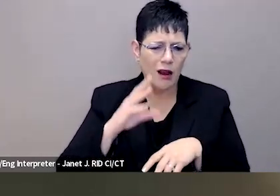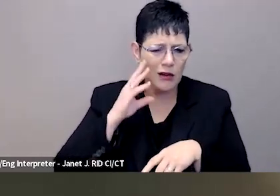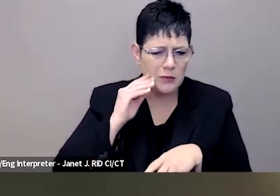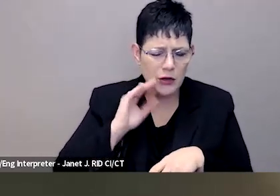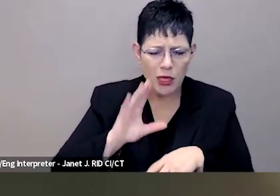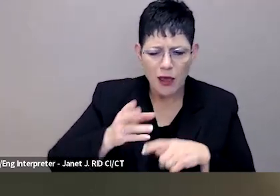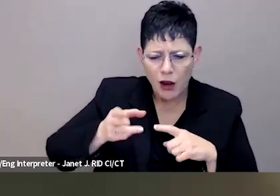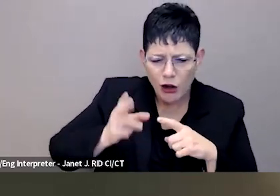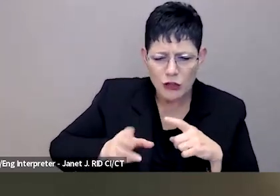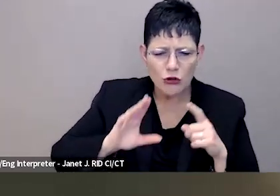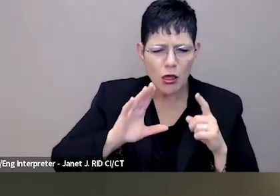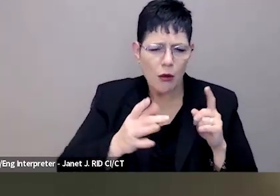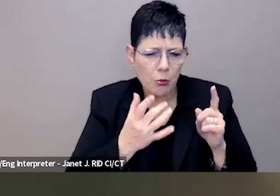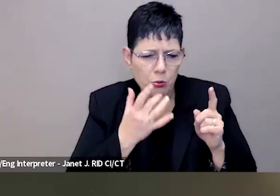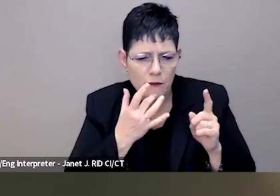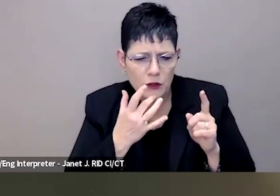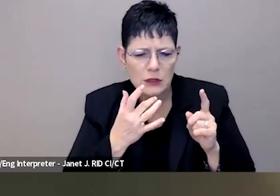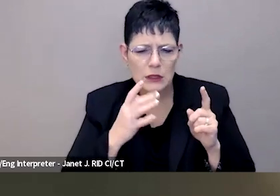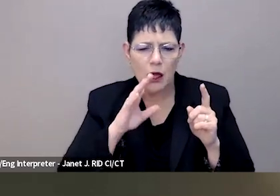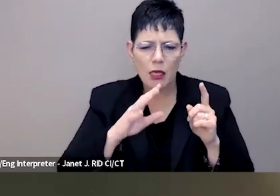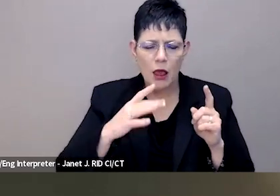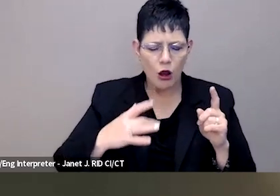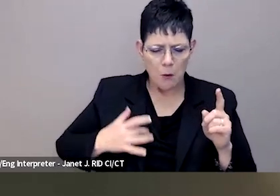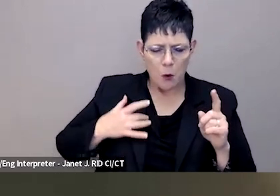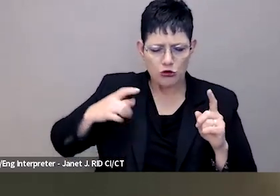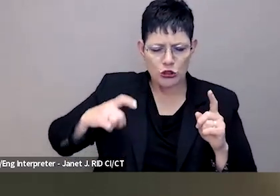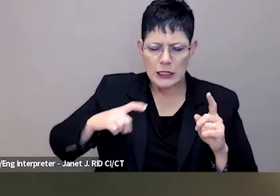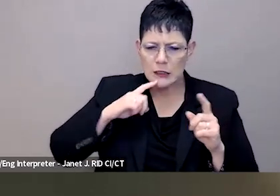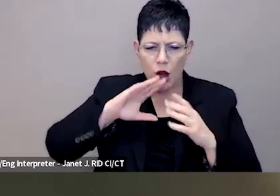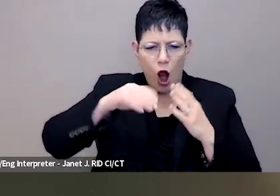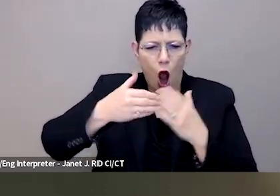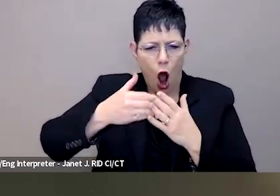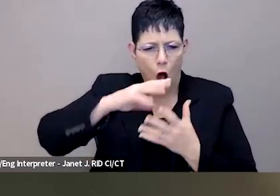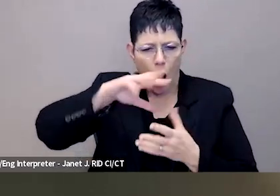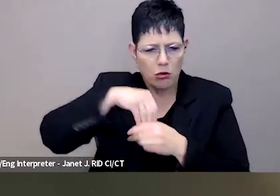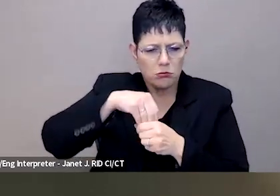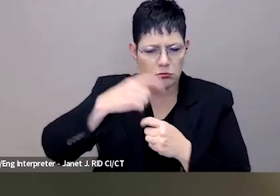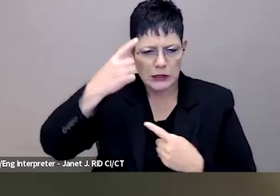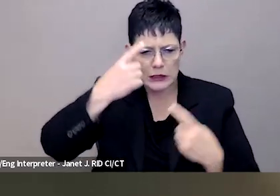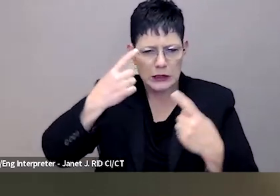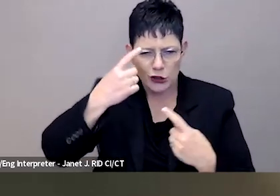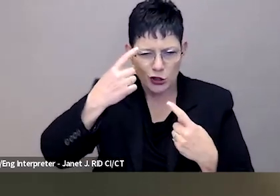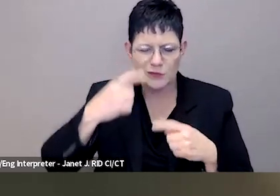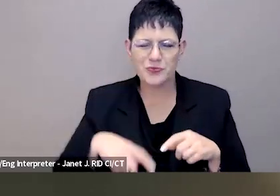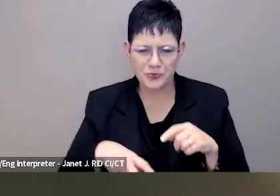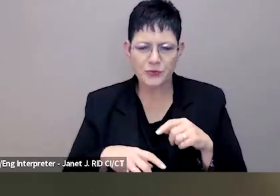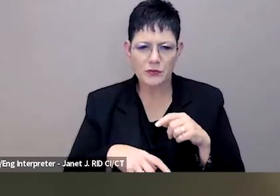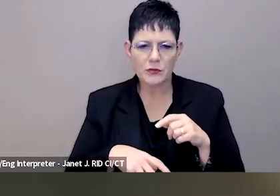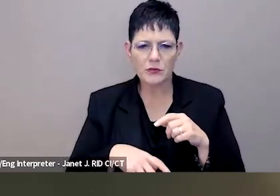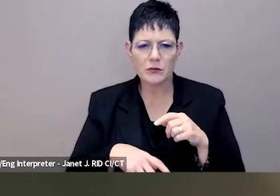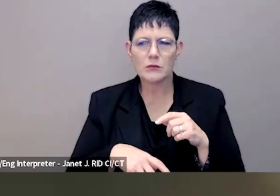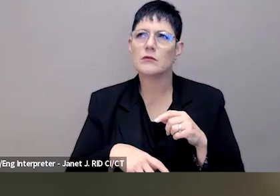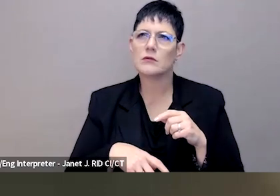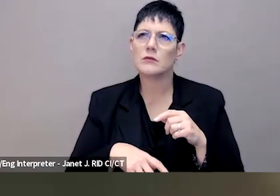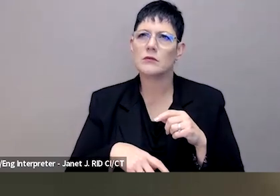and their emotional needs are taken into consideration. And there's a lot of problem solving and emotional support and in the moment